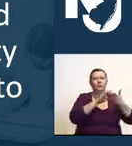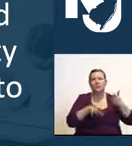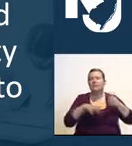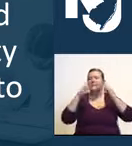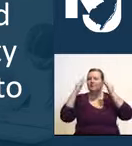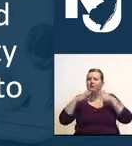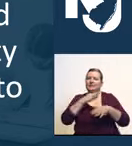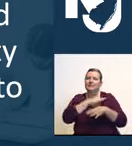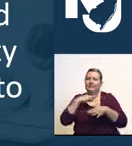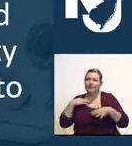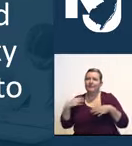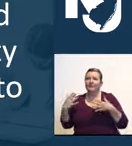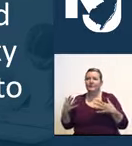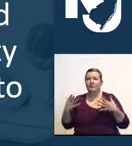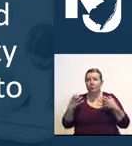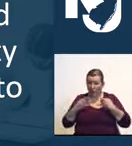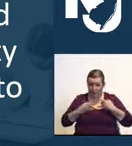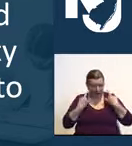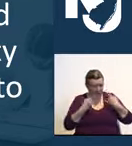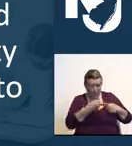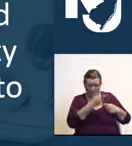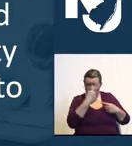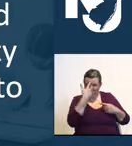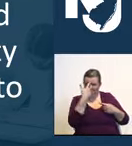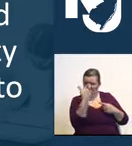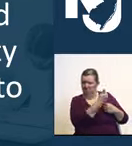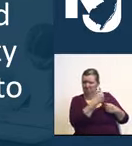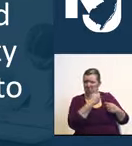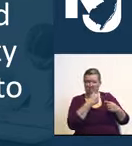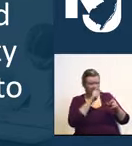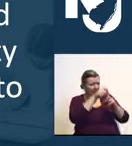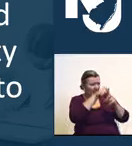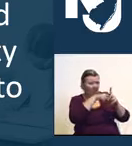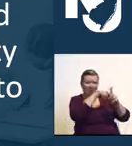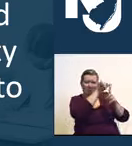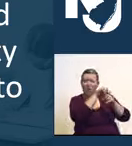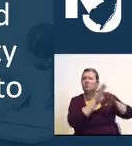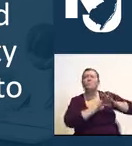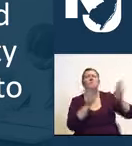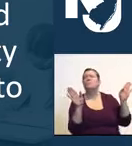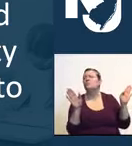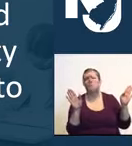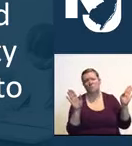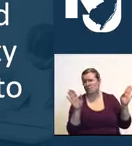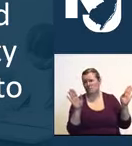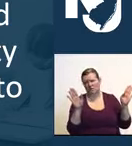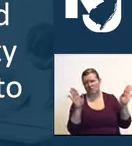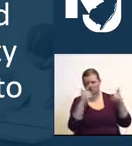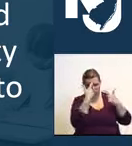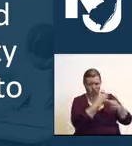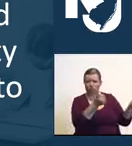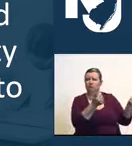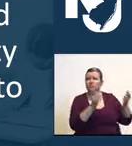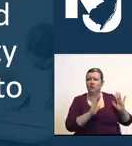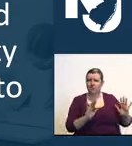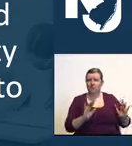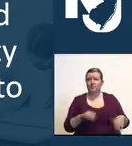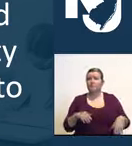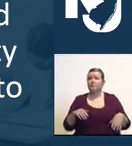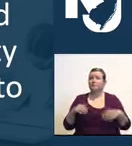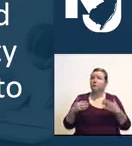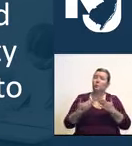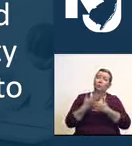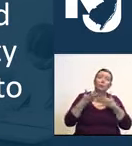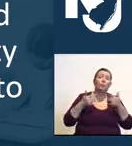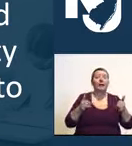or otherwise singled out for making that choice. With this guidance, we have every confidence in our schools working